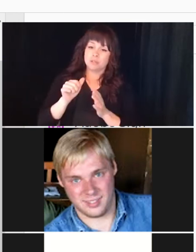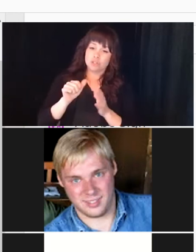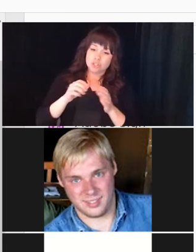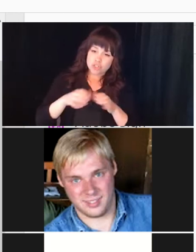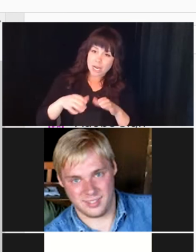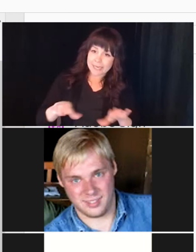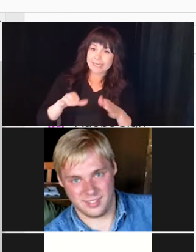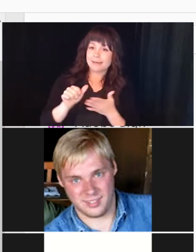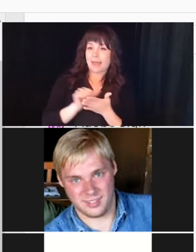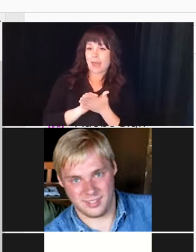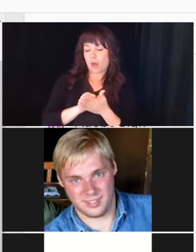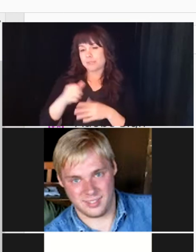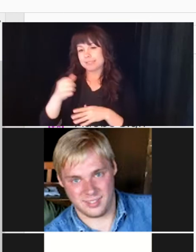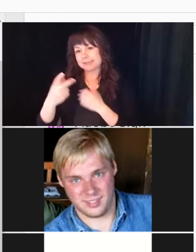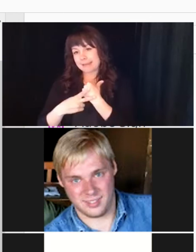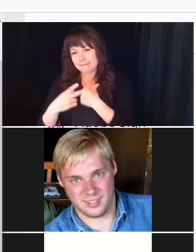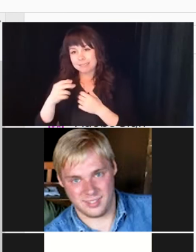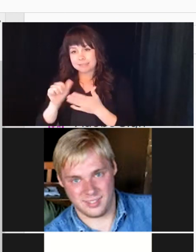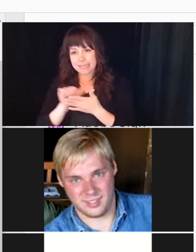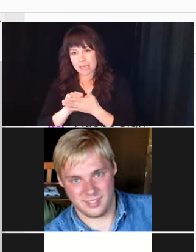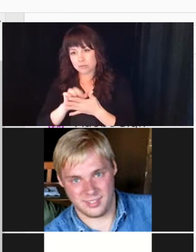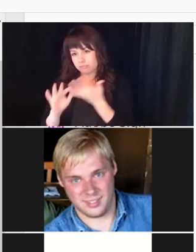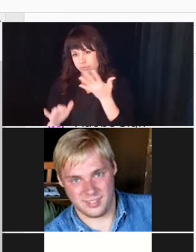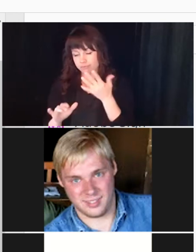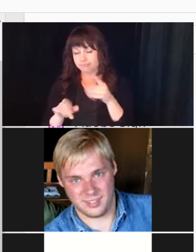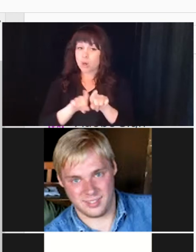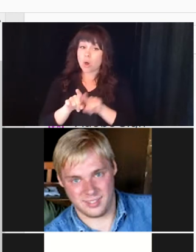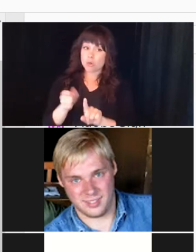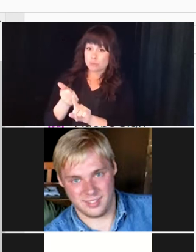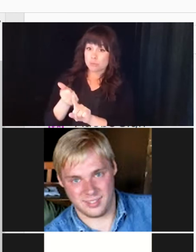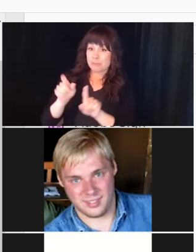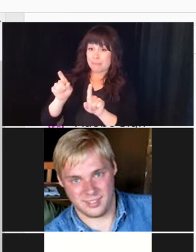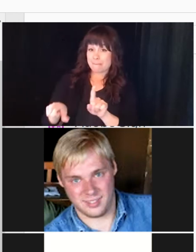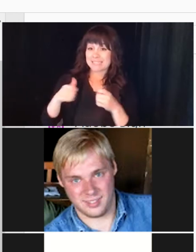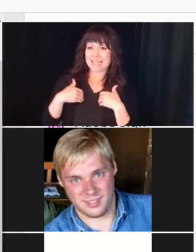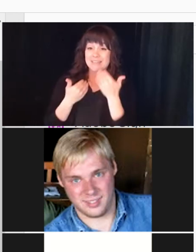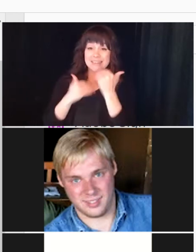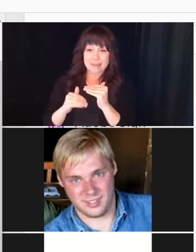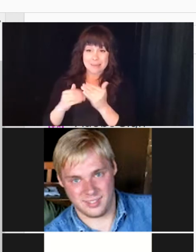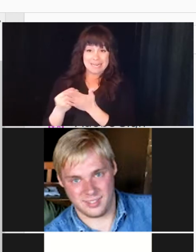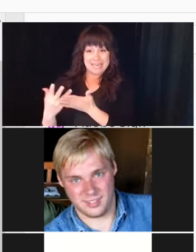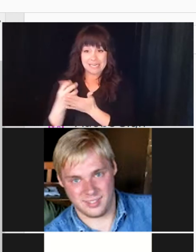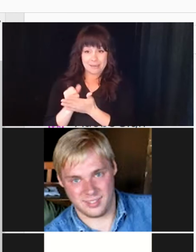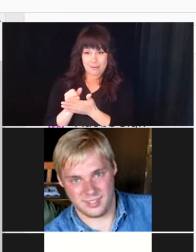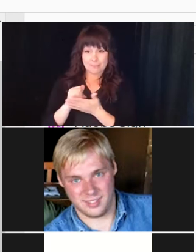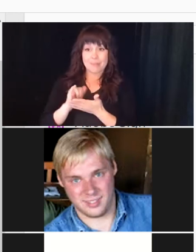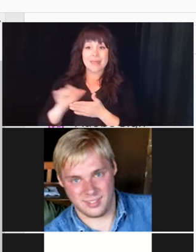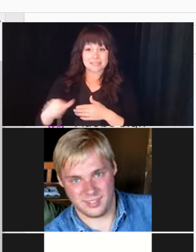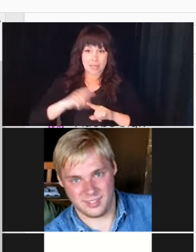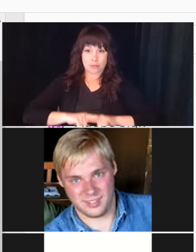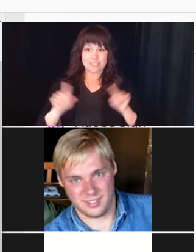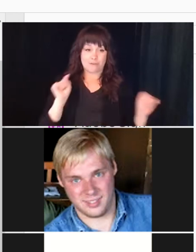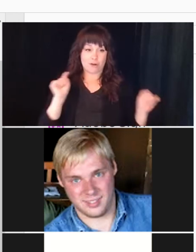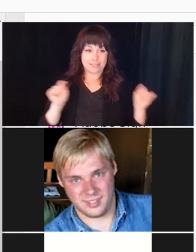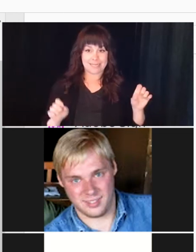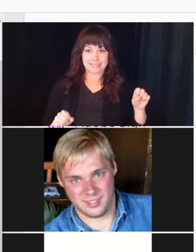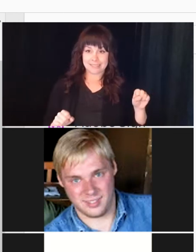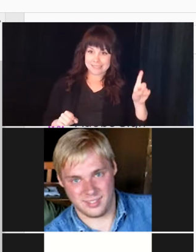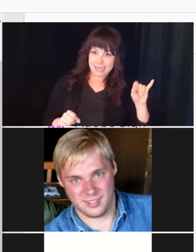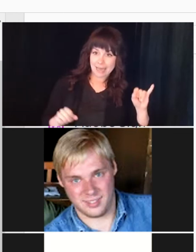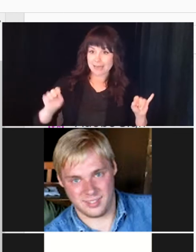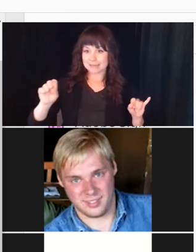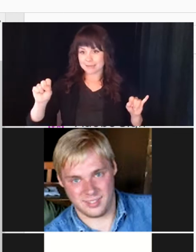And they also have to have a limited income. This is another difference between SSDI and SSI. Whereas I